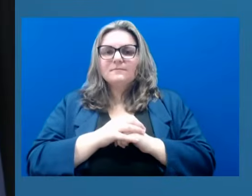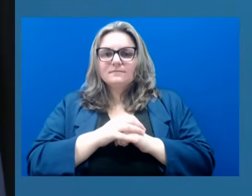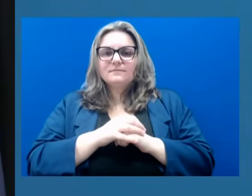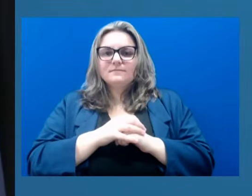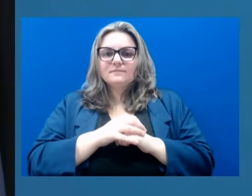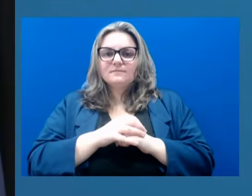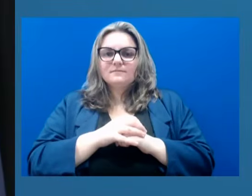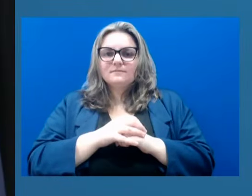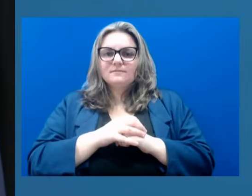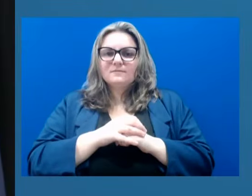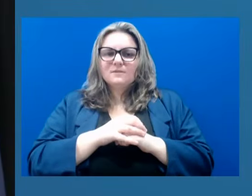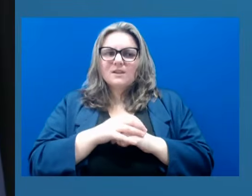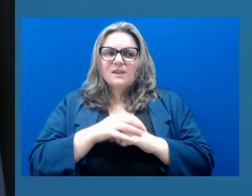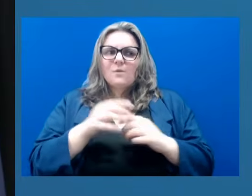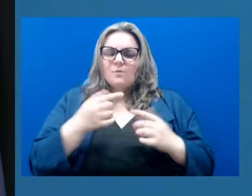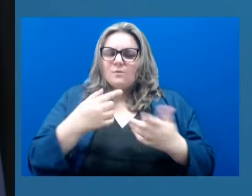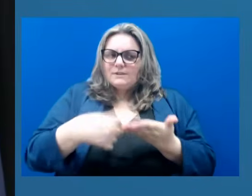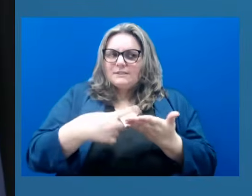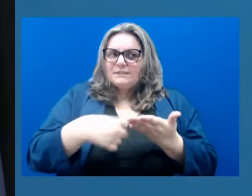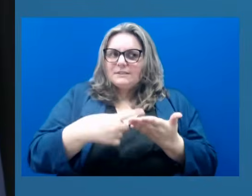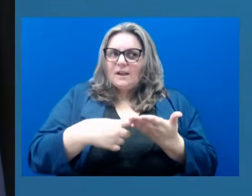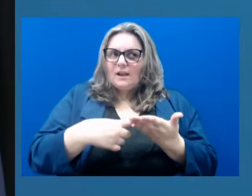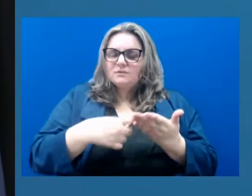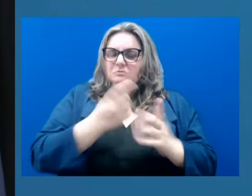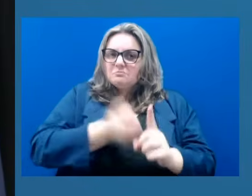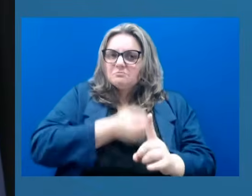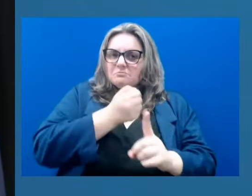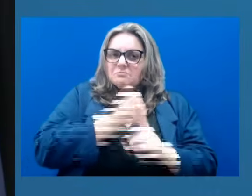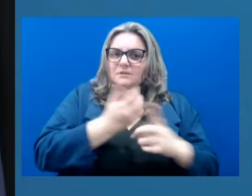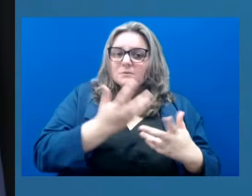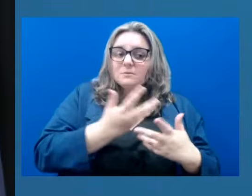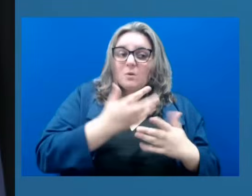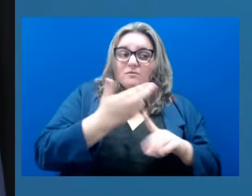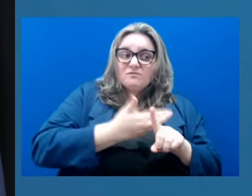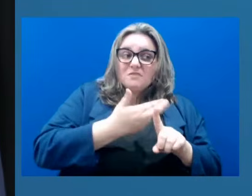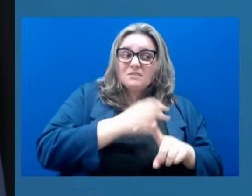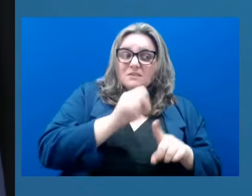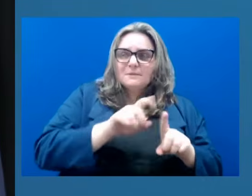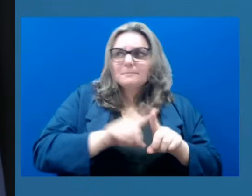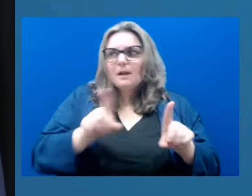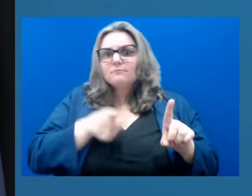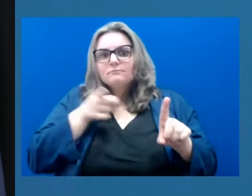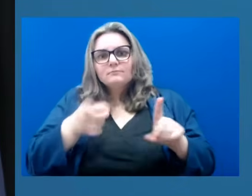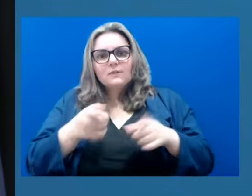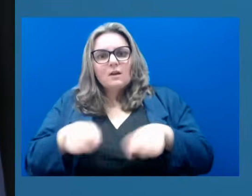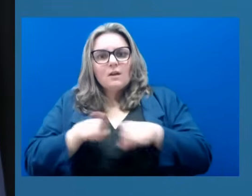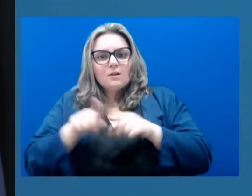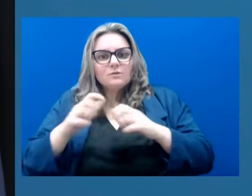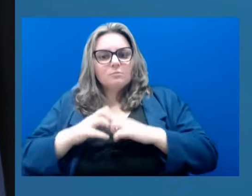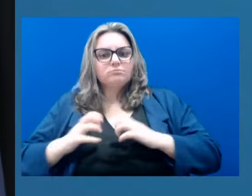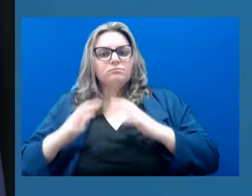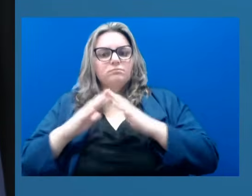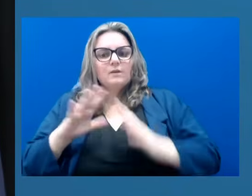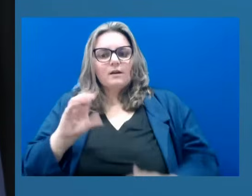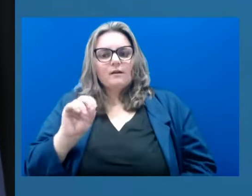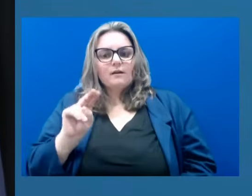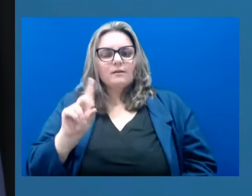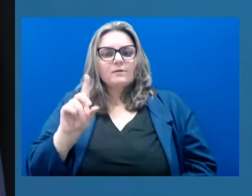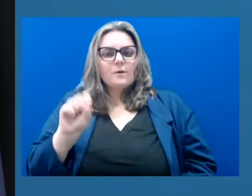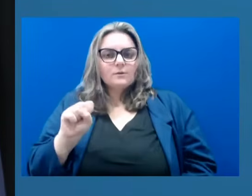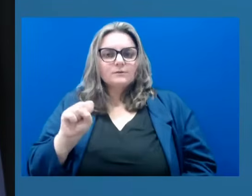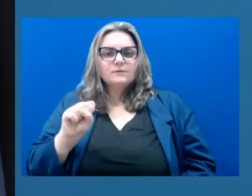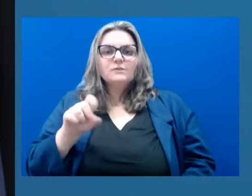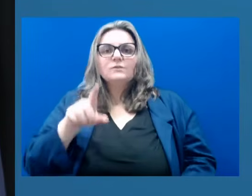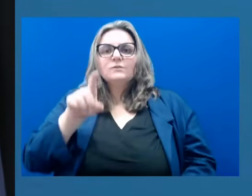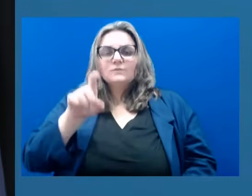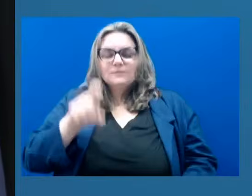makes a difference is not just the rentals, but to build condos. Because when you can start allowing people the opportunity to create generational